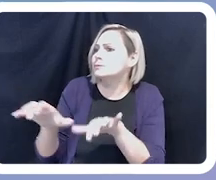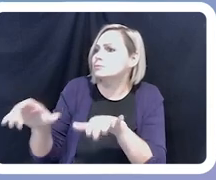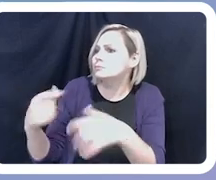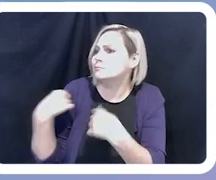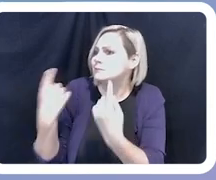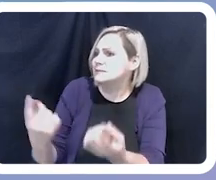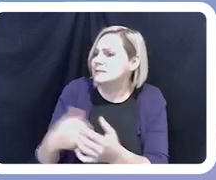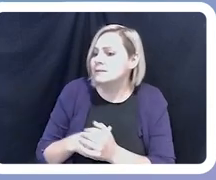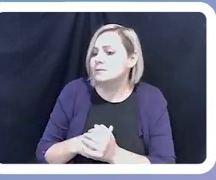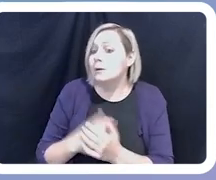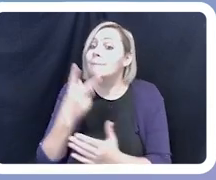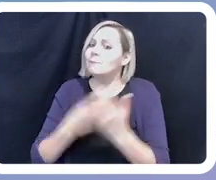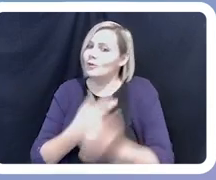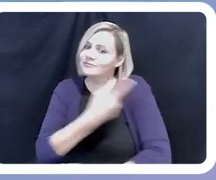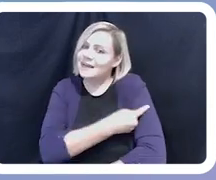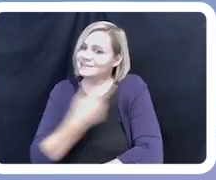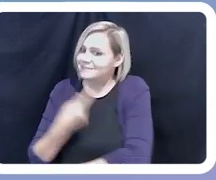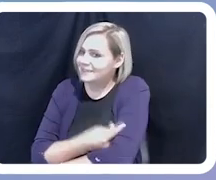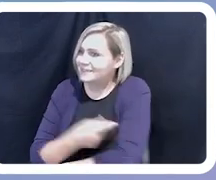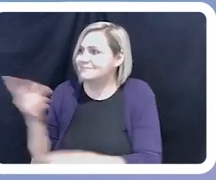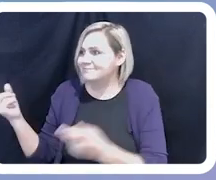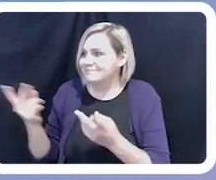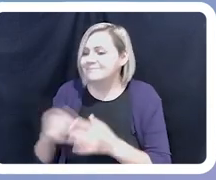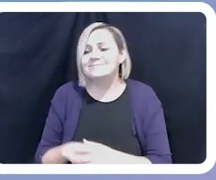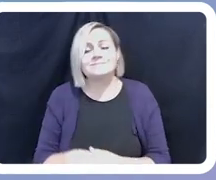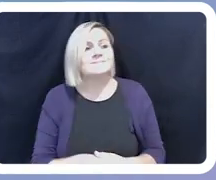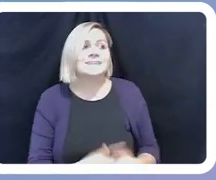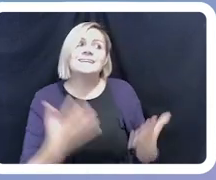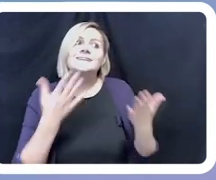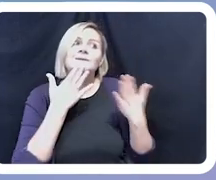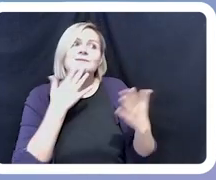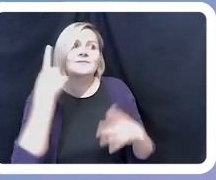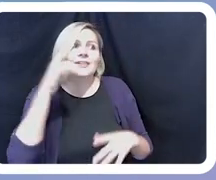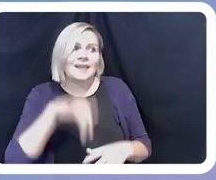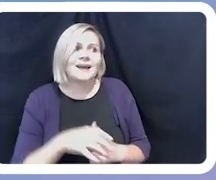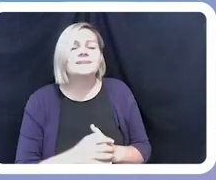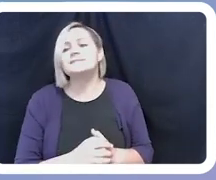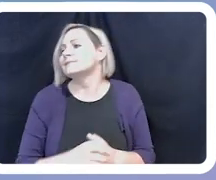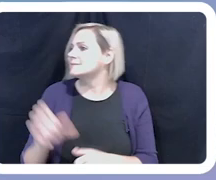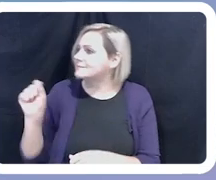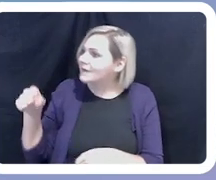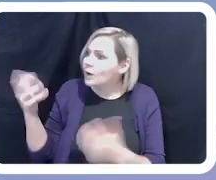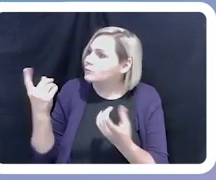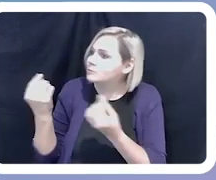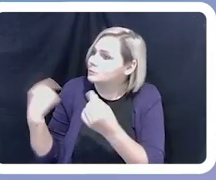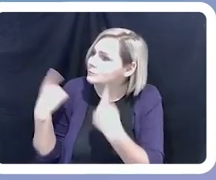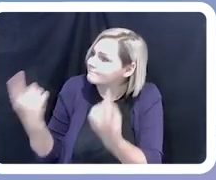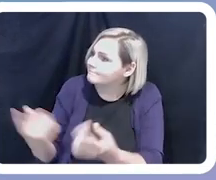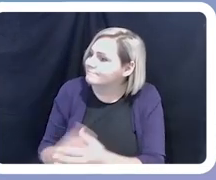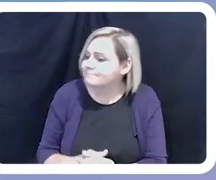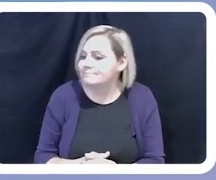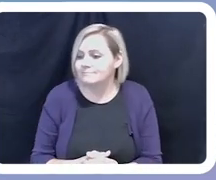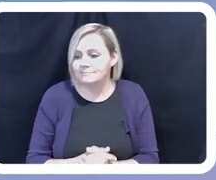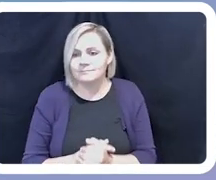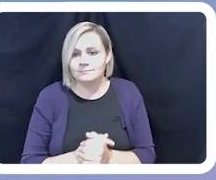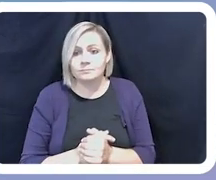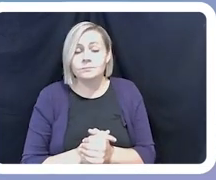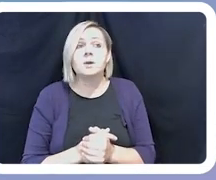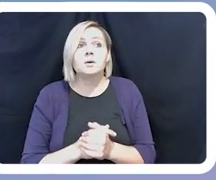to actually see you in person, both vaccinated. Well, it is for that one. Yes, what have you been up to? So